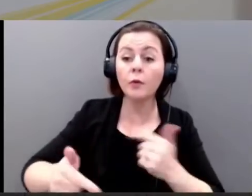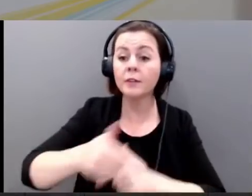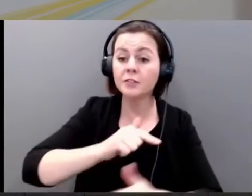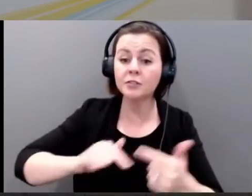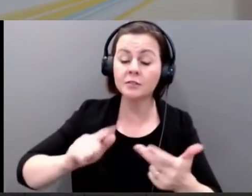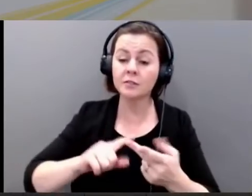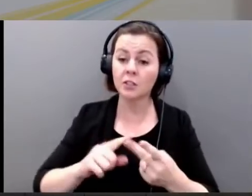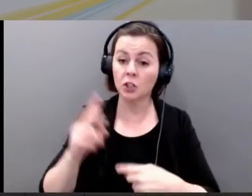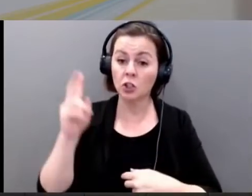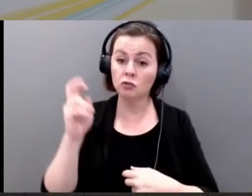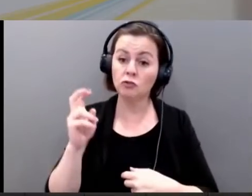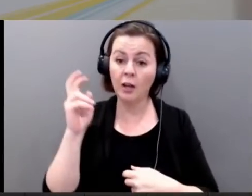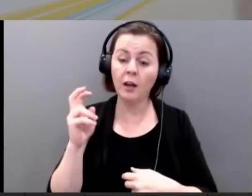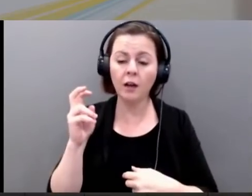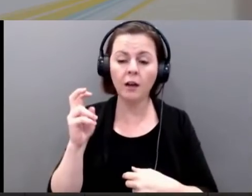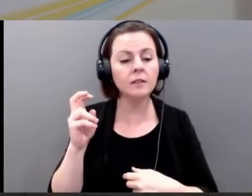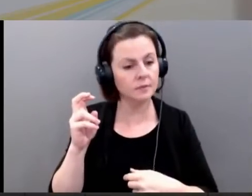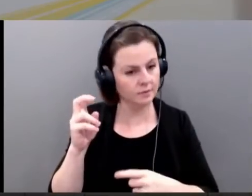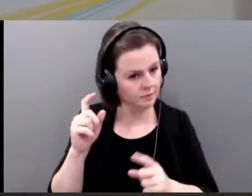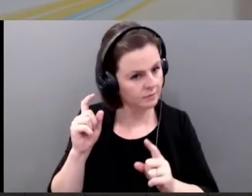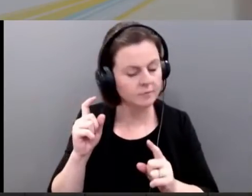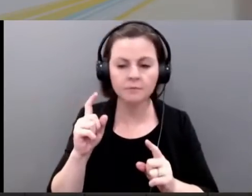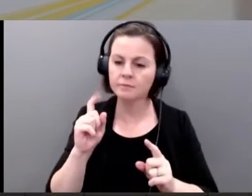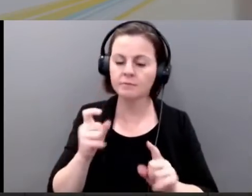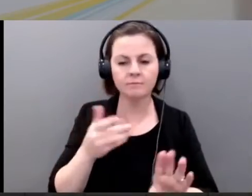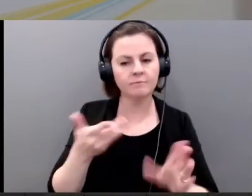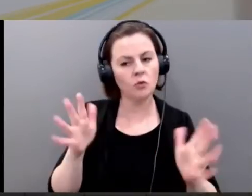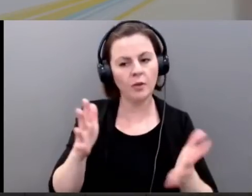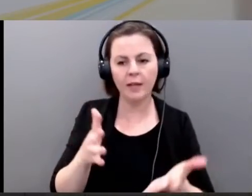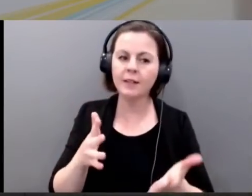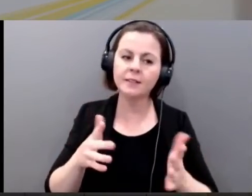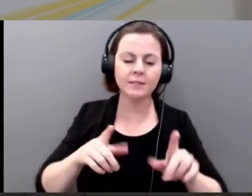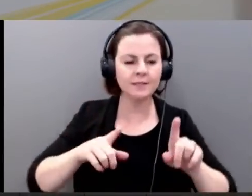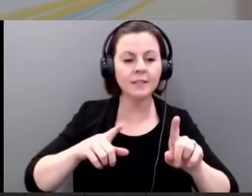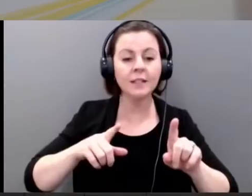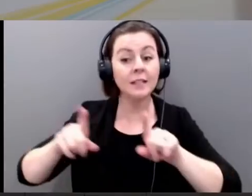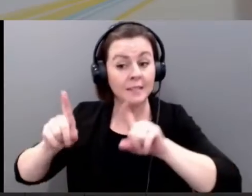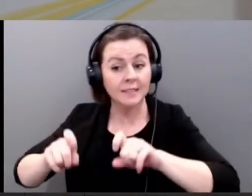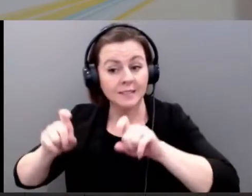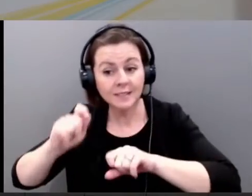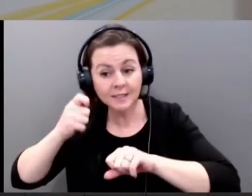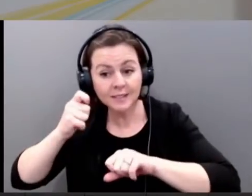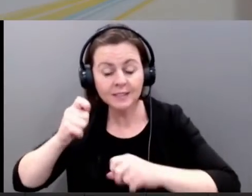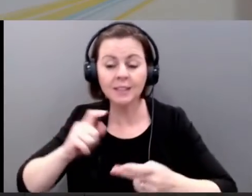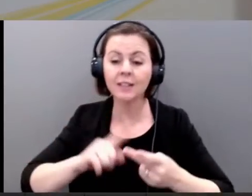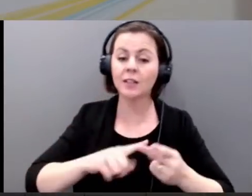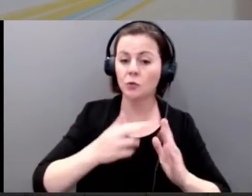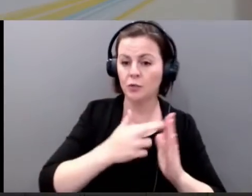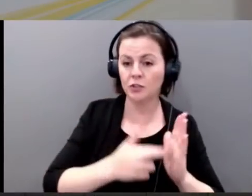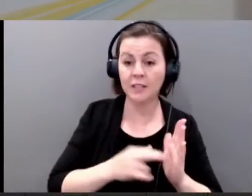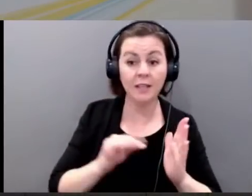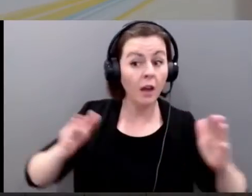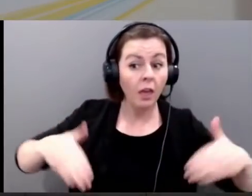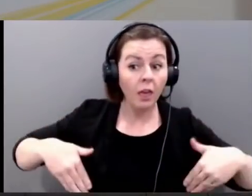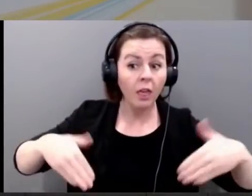regimen. Failure to register and or be tested as required can result in a fine.